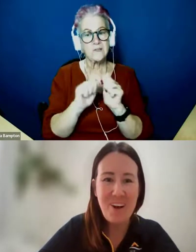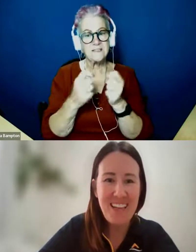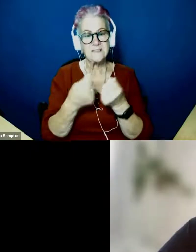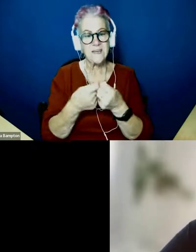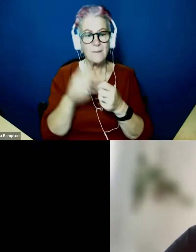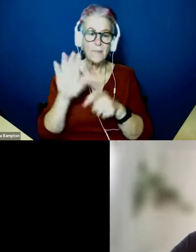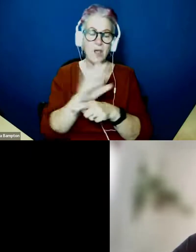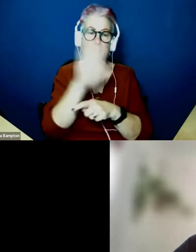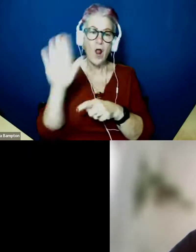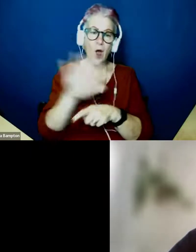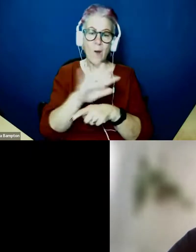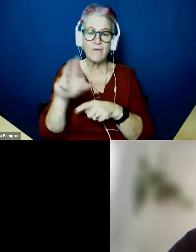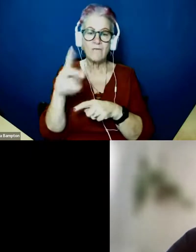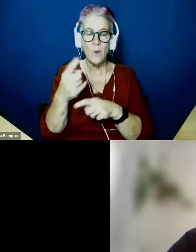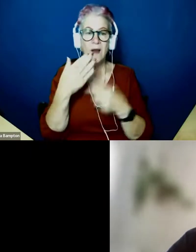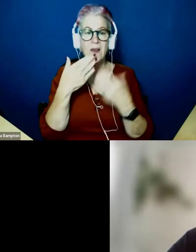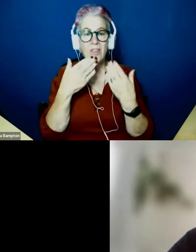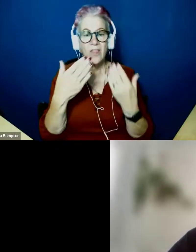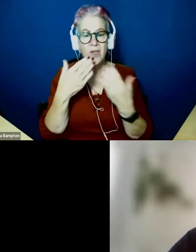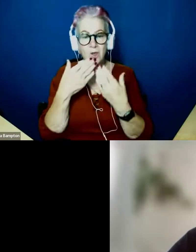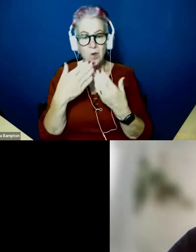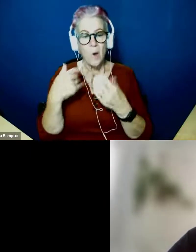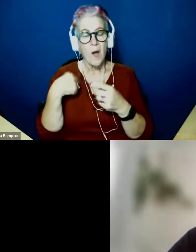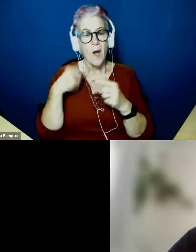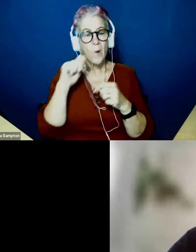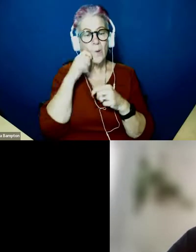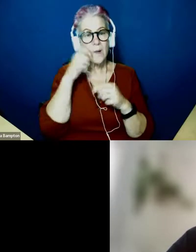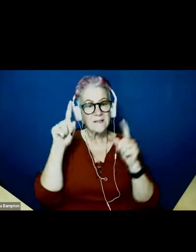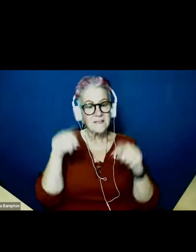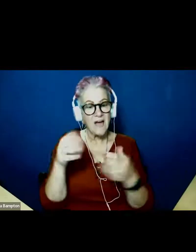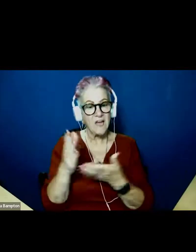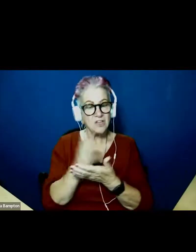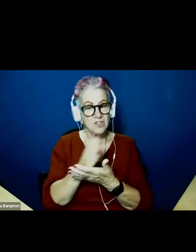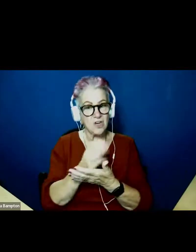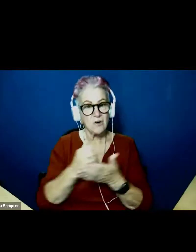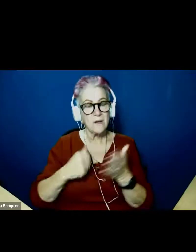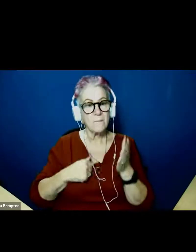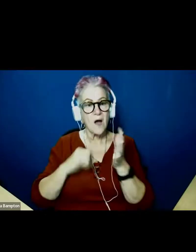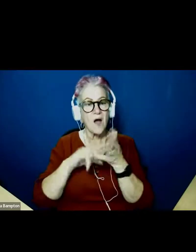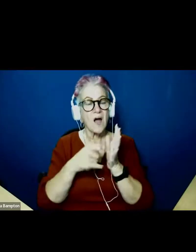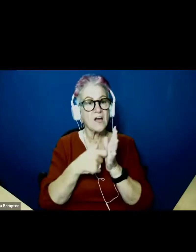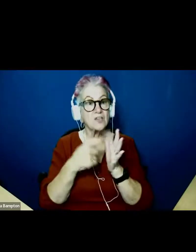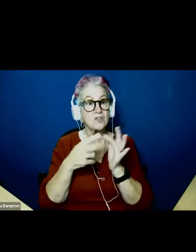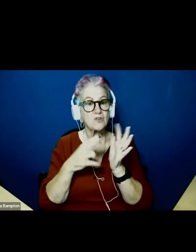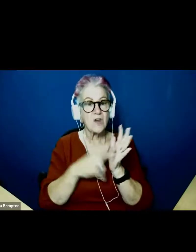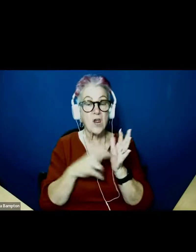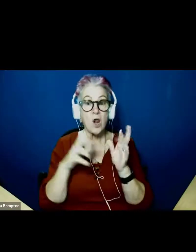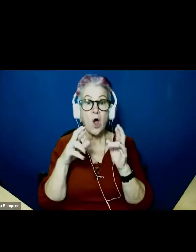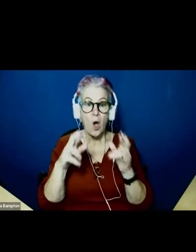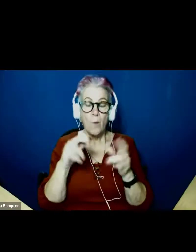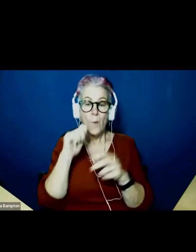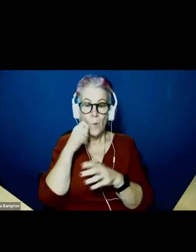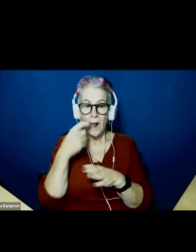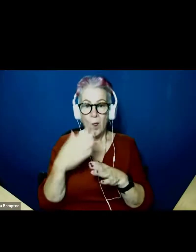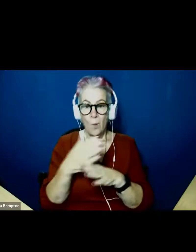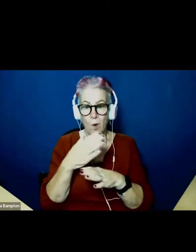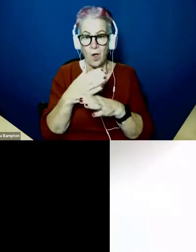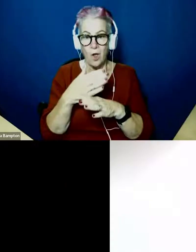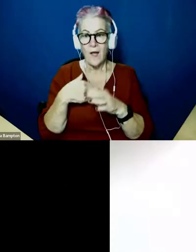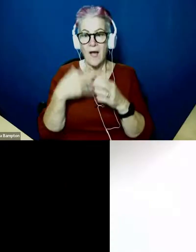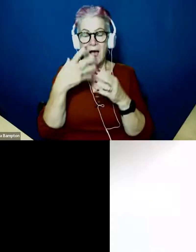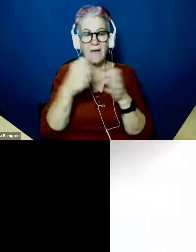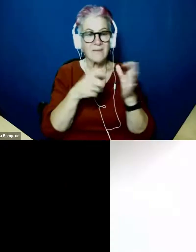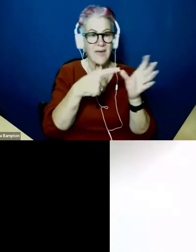Hello, everyone, and thank you very much. So I'm just going to start sharing my screen as well, and hopefully this will work. I've got Kat and